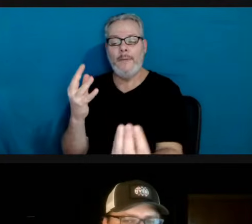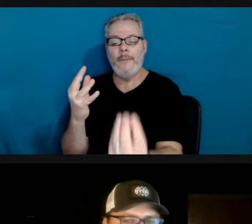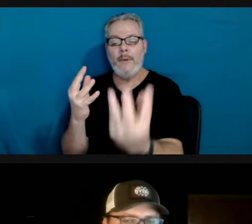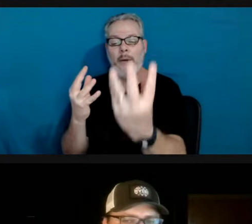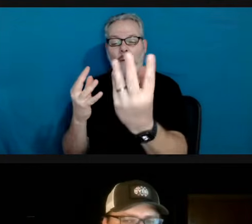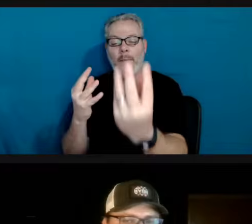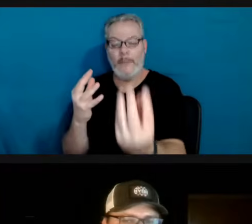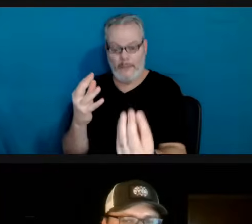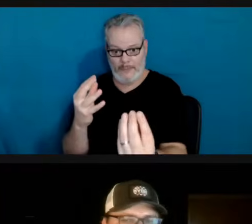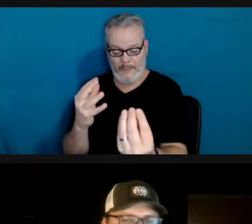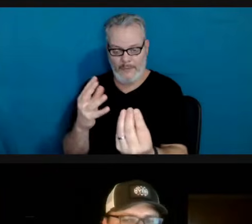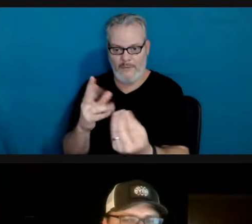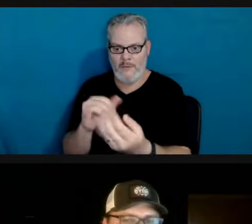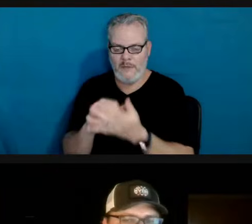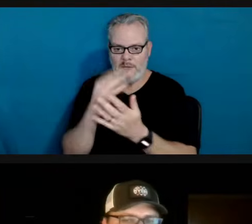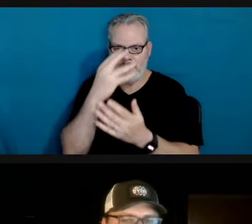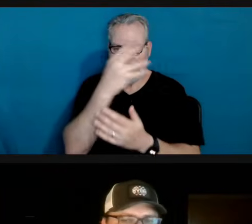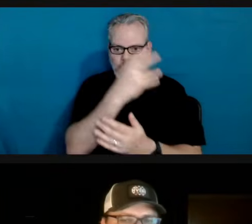Essentially,